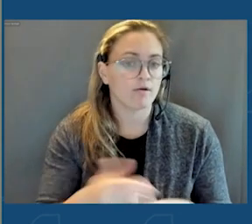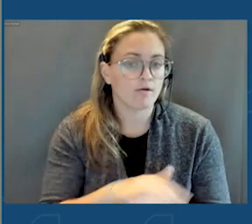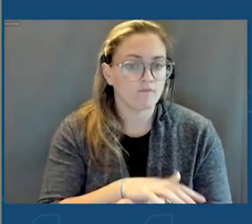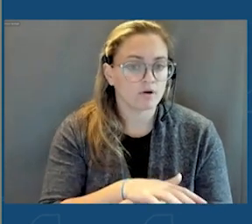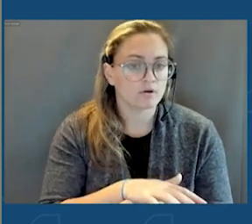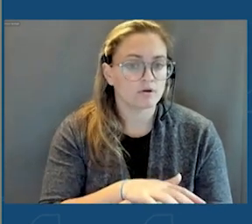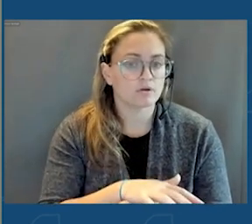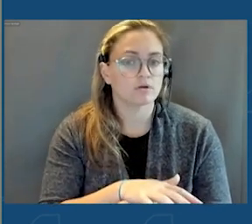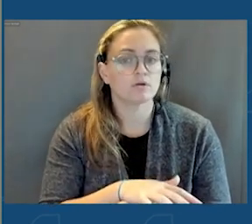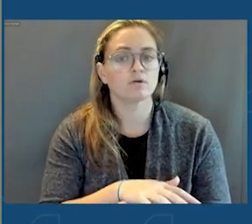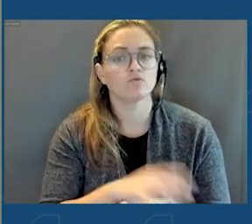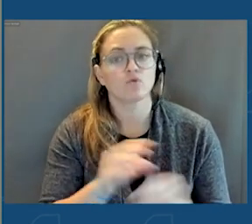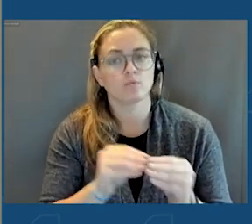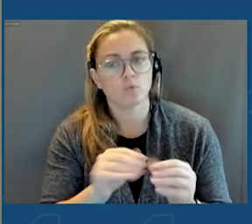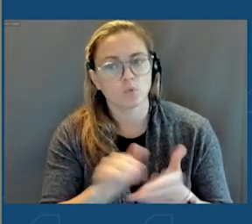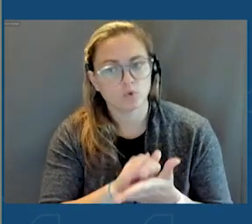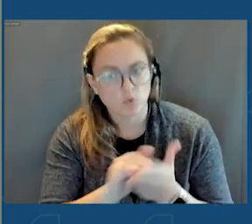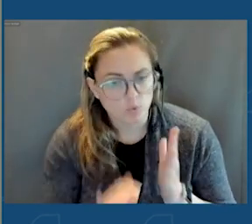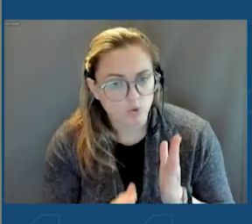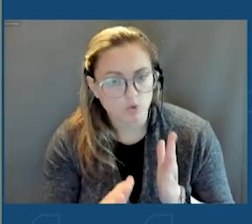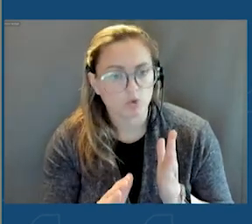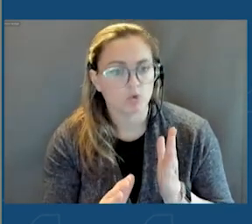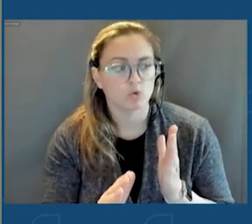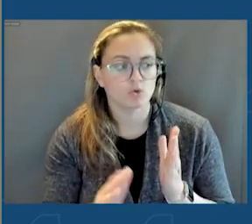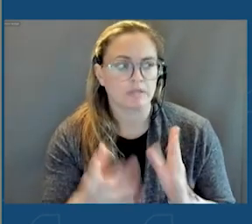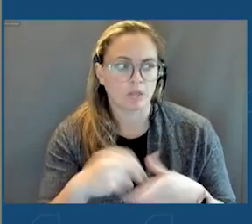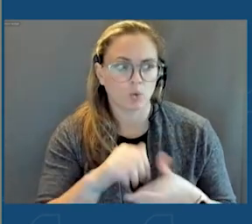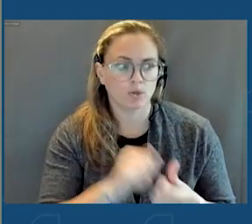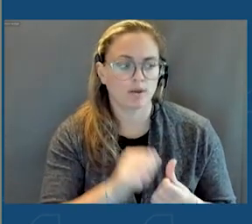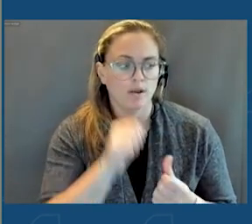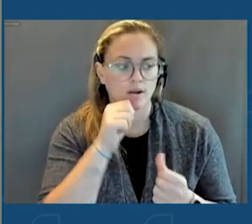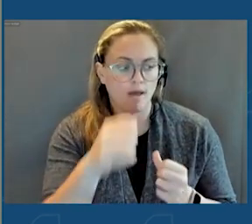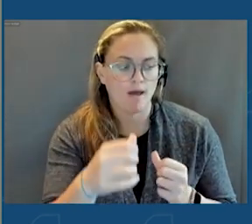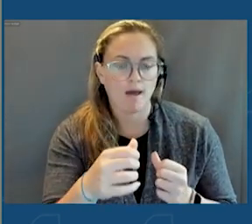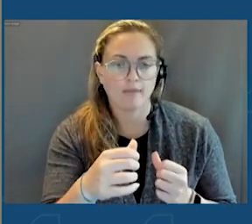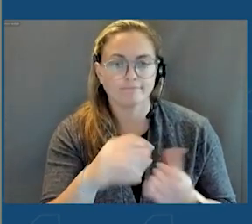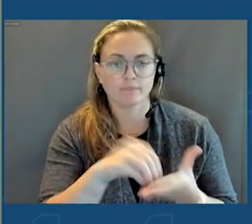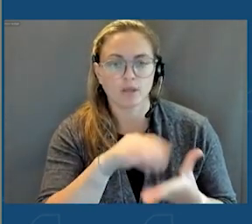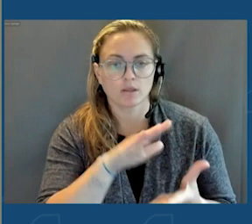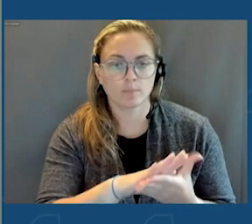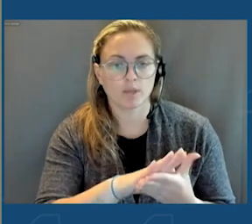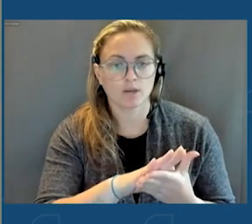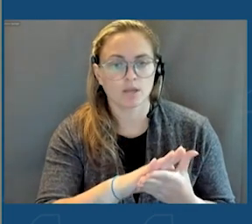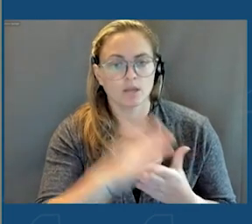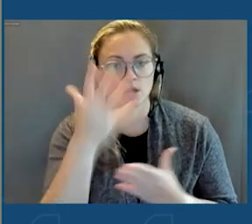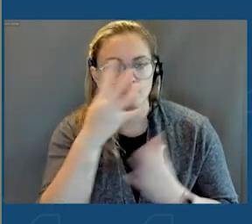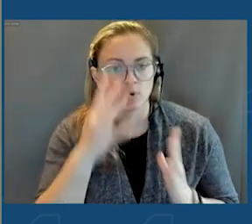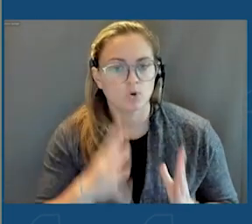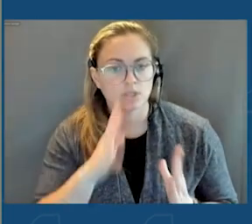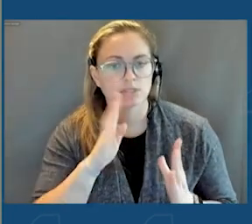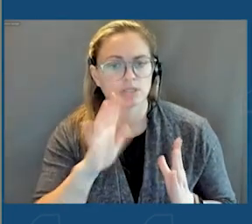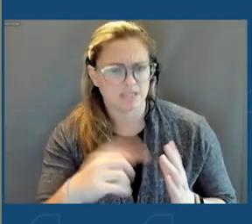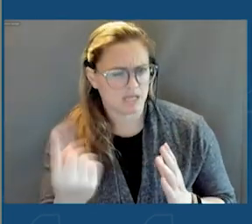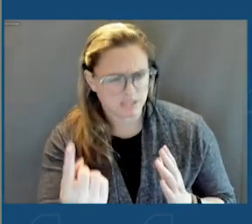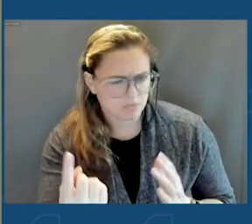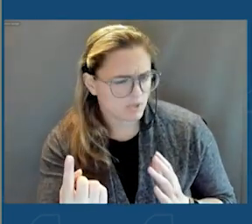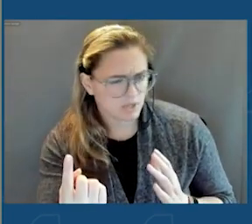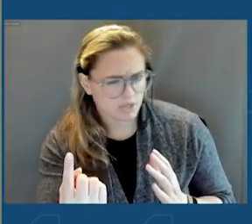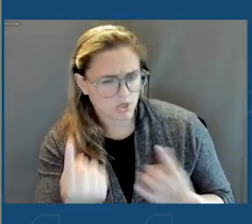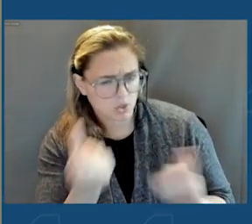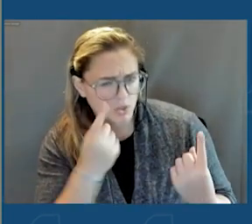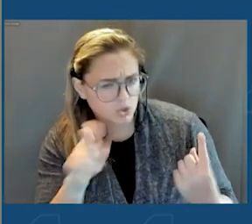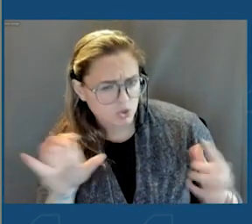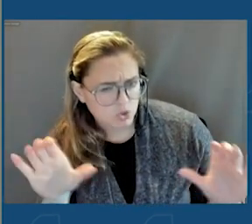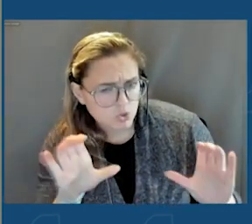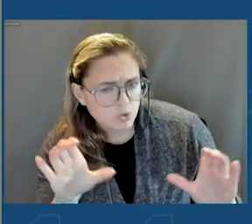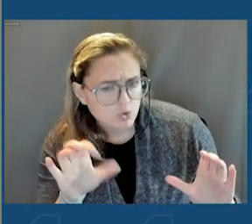New Yorkers, including undocumented immigrants. And I also was curious what your thoughts are on that. Is that something you think that should be done? And